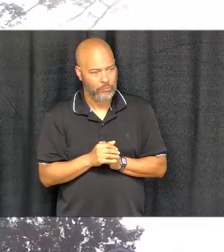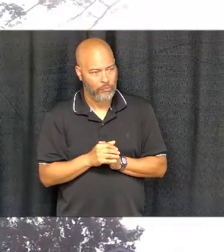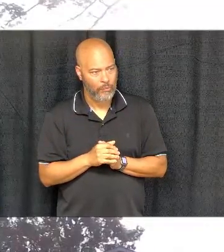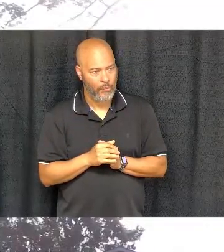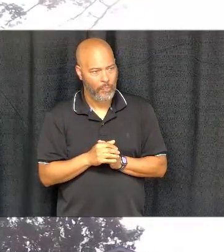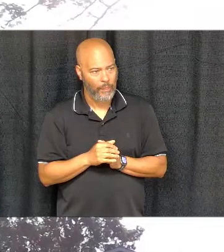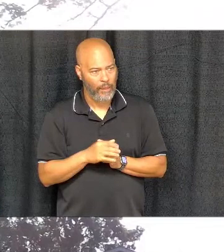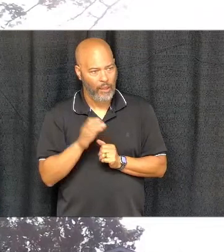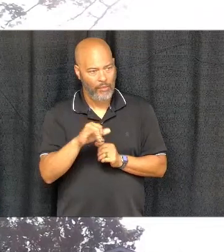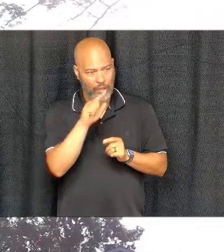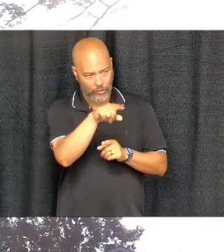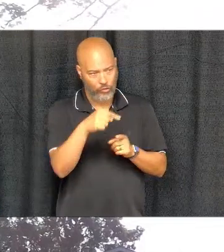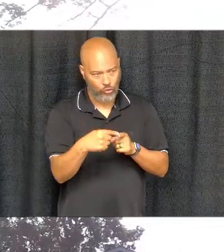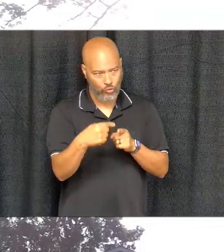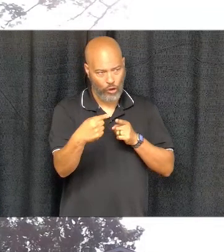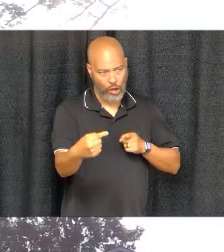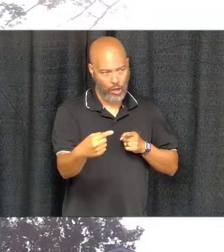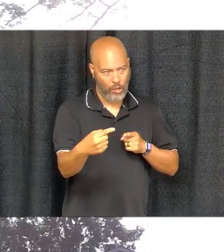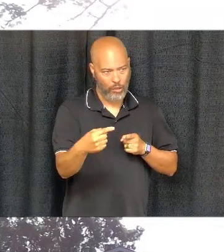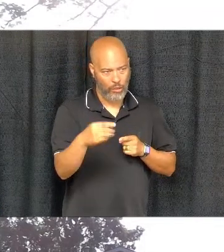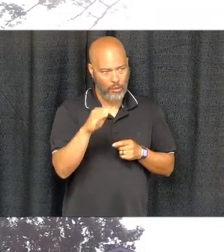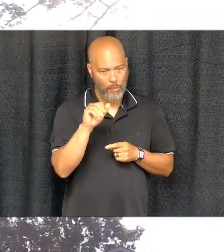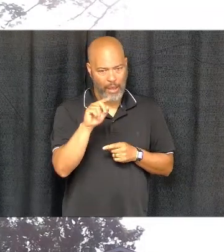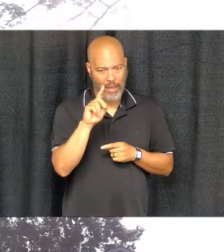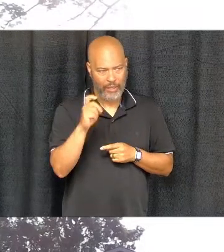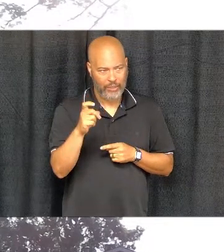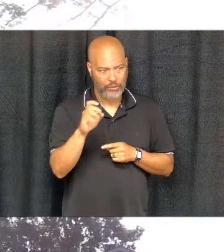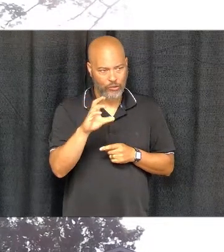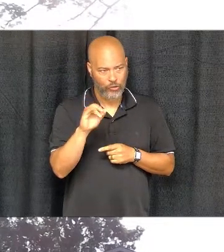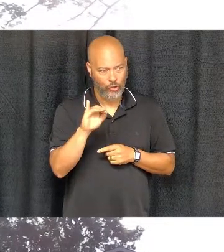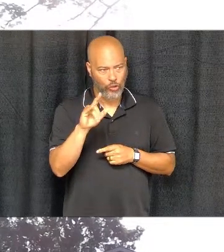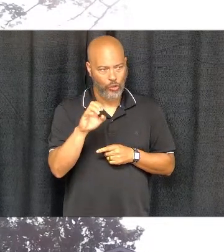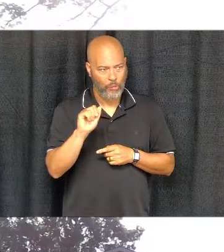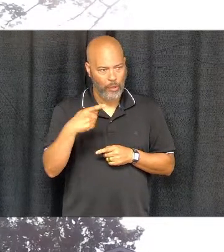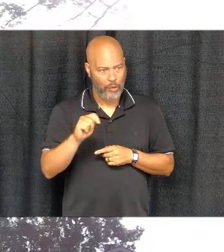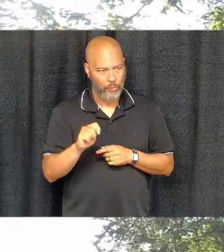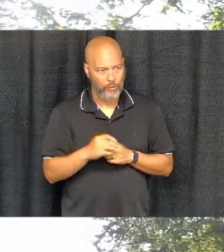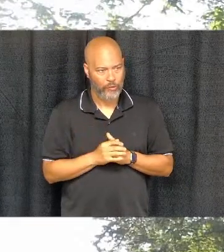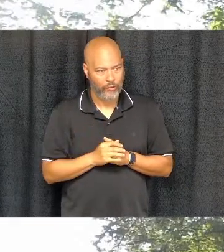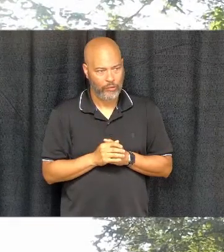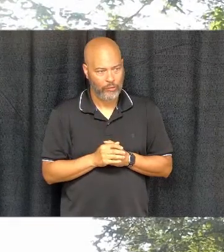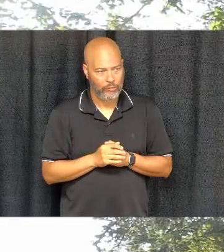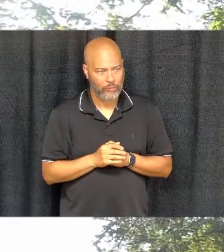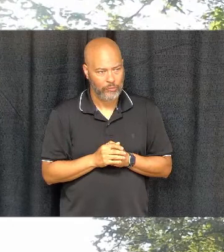And across the street is the Maddox Circle Apartments.